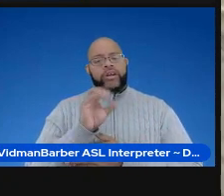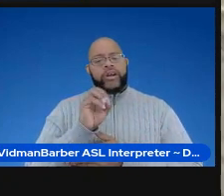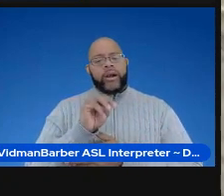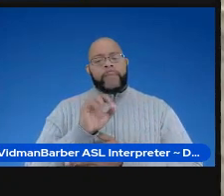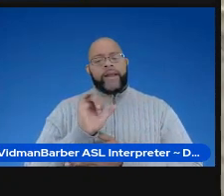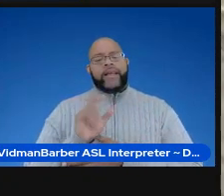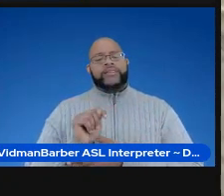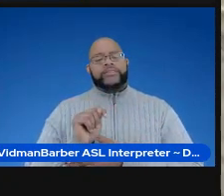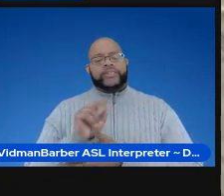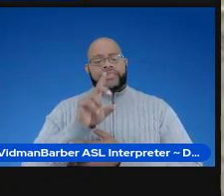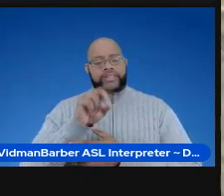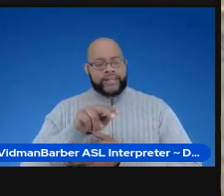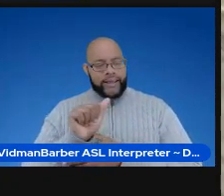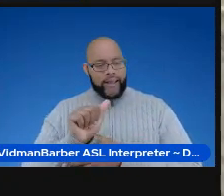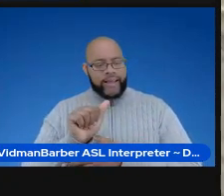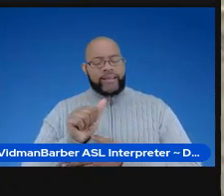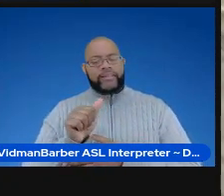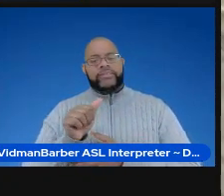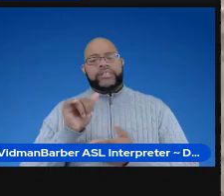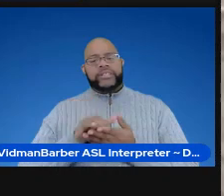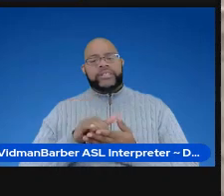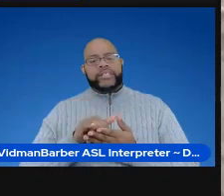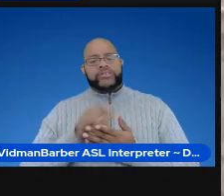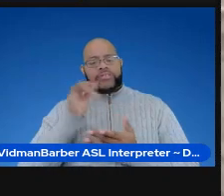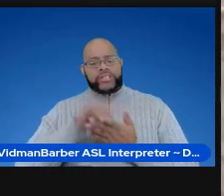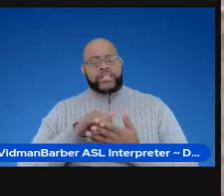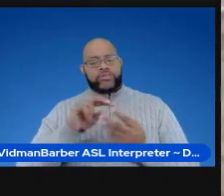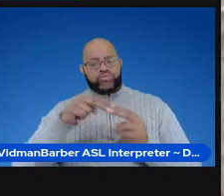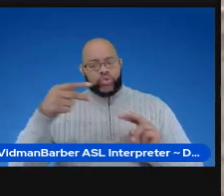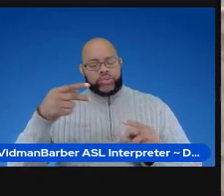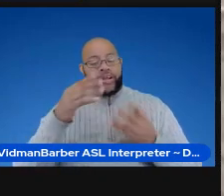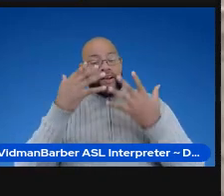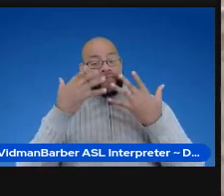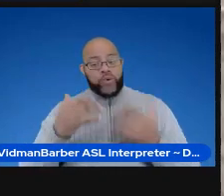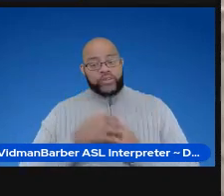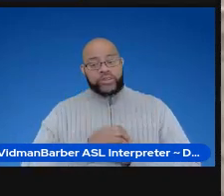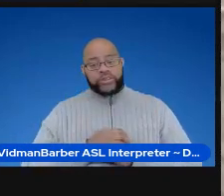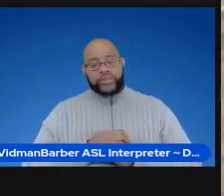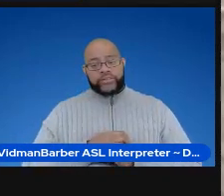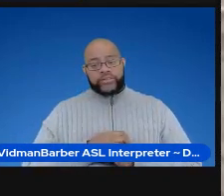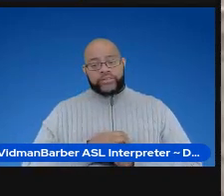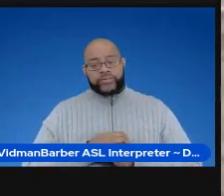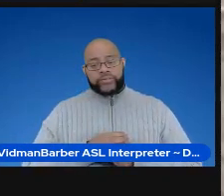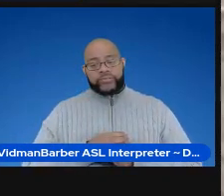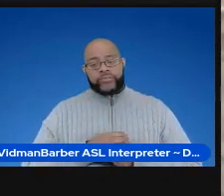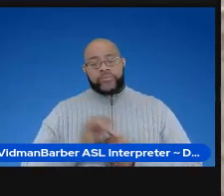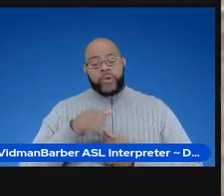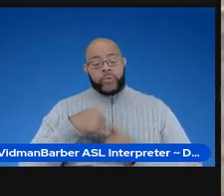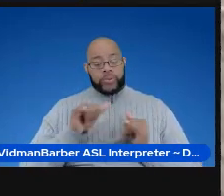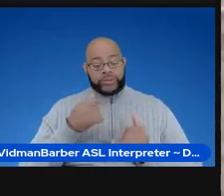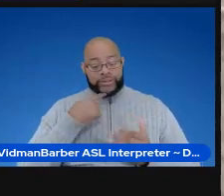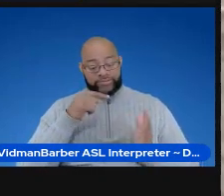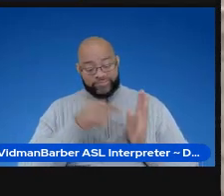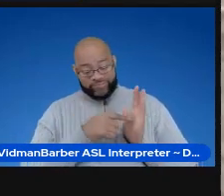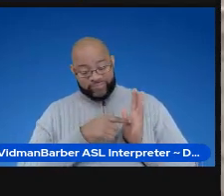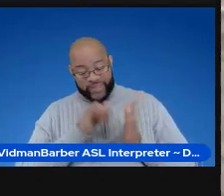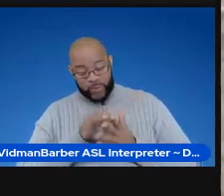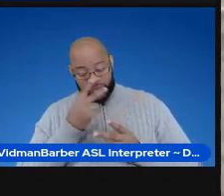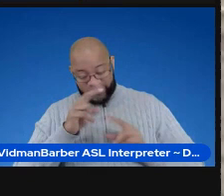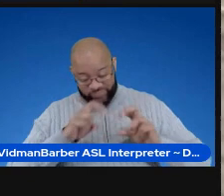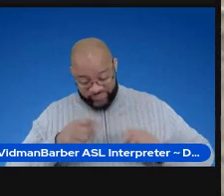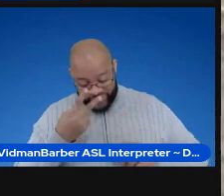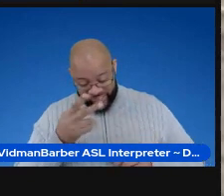to overexpress these proteins. Unfortunately, our candidates that we studied were not